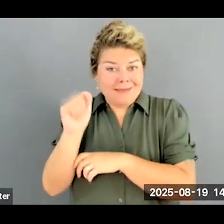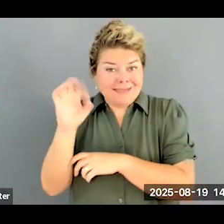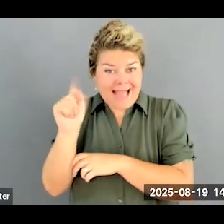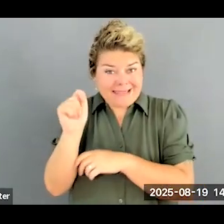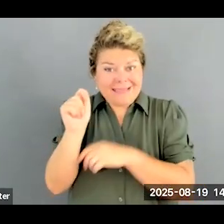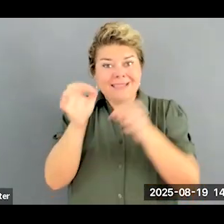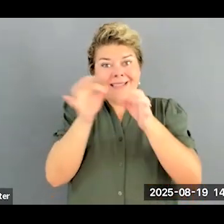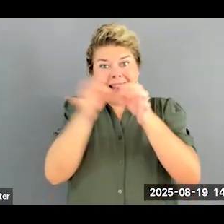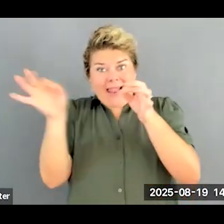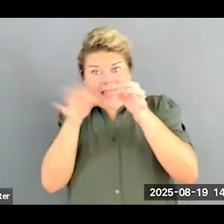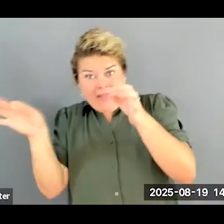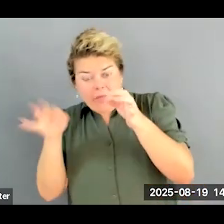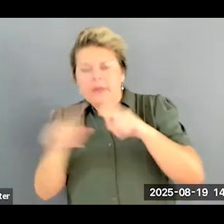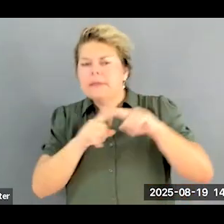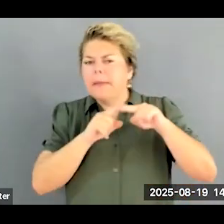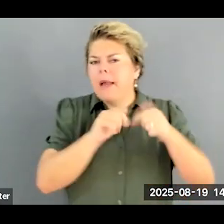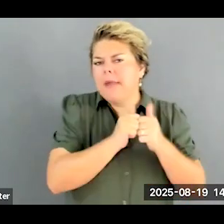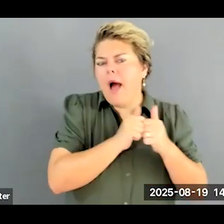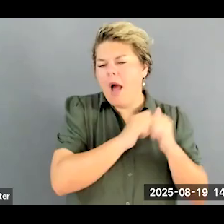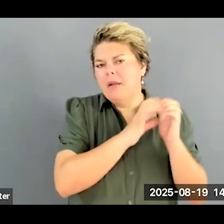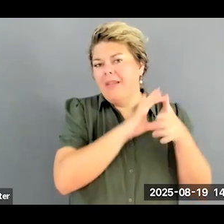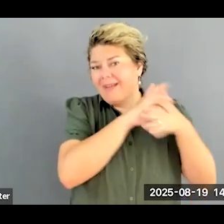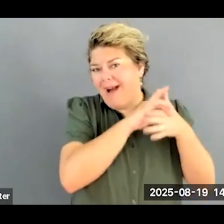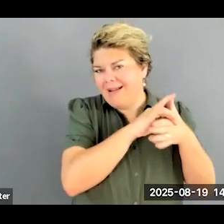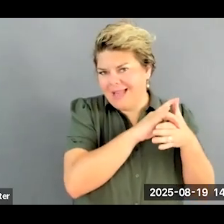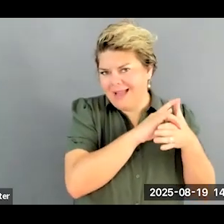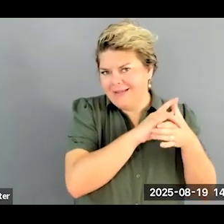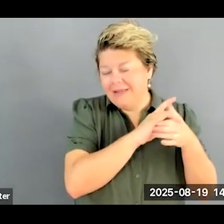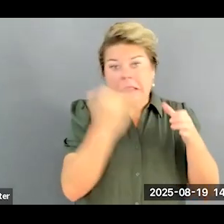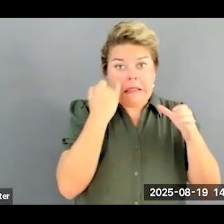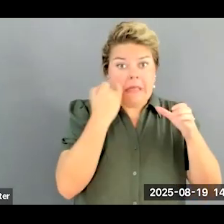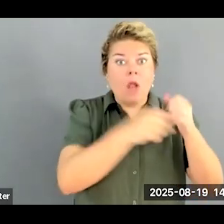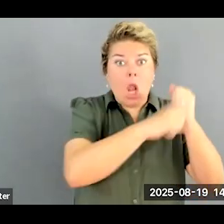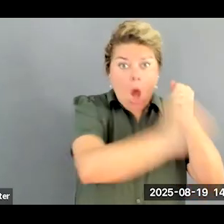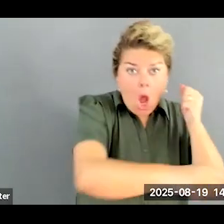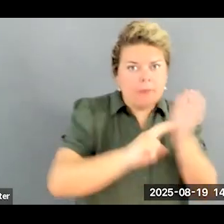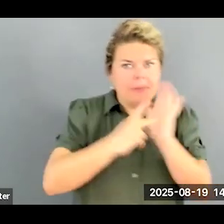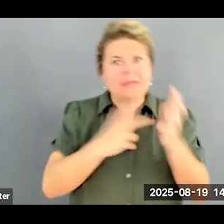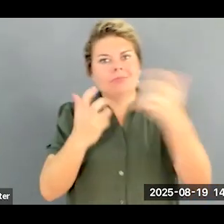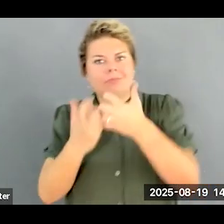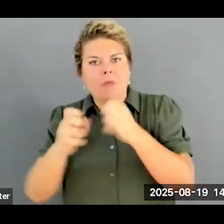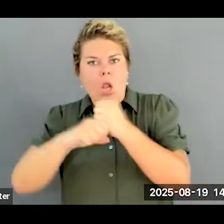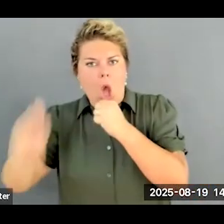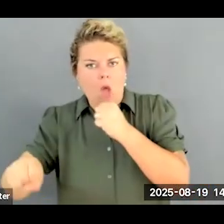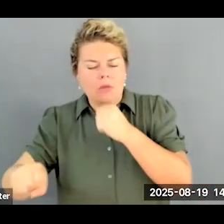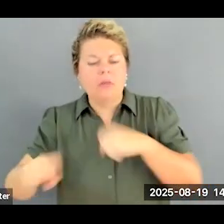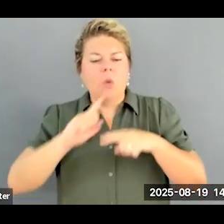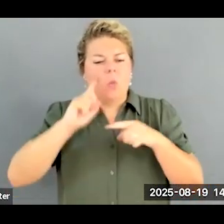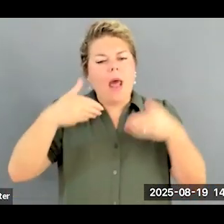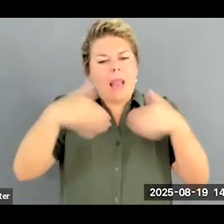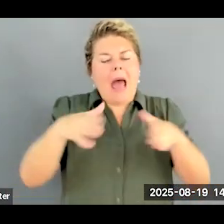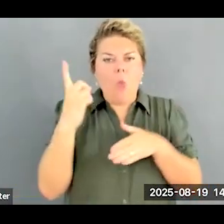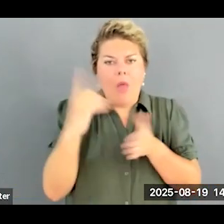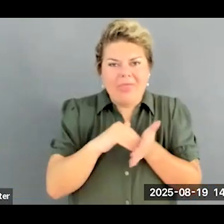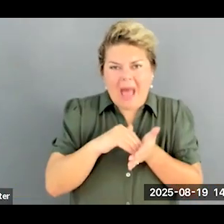on the length of the content. But for this platform specifically, it allows 1,000 characters. That